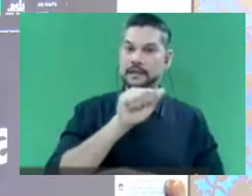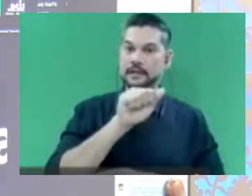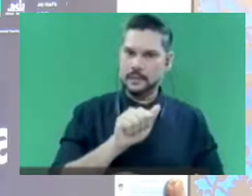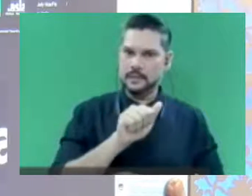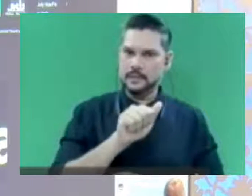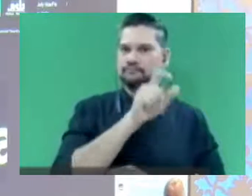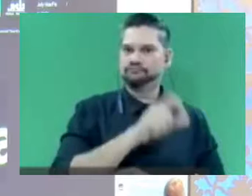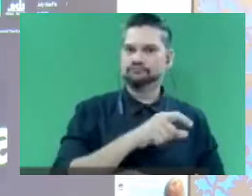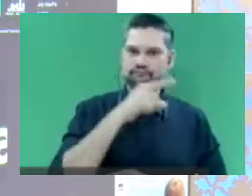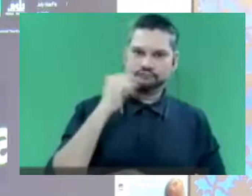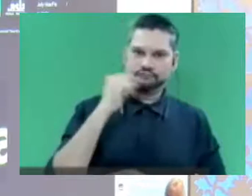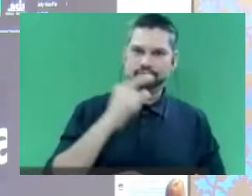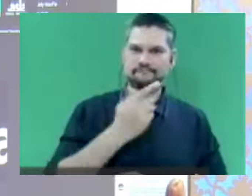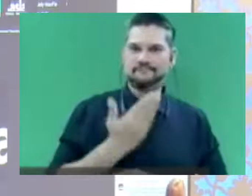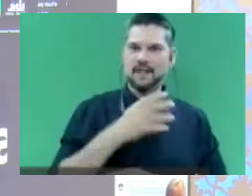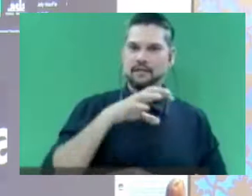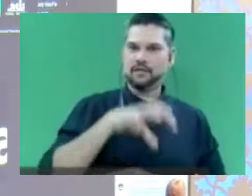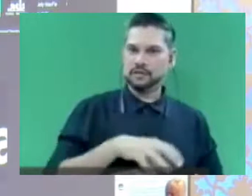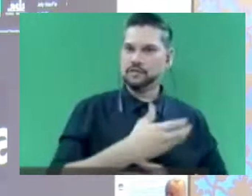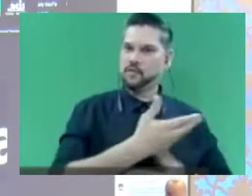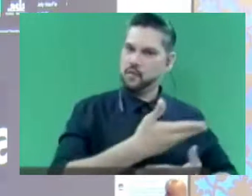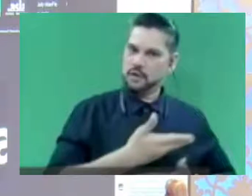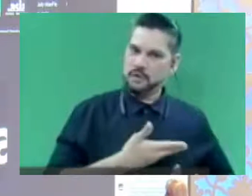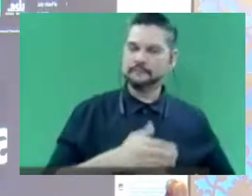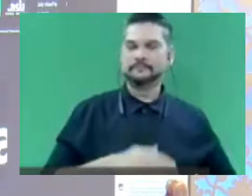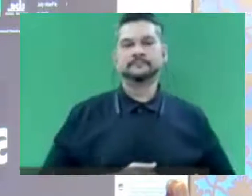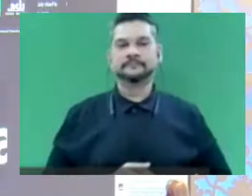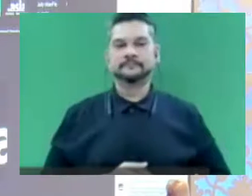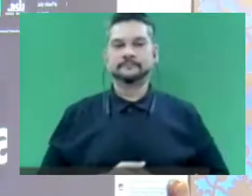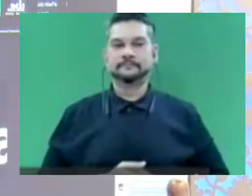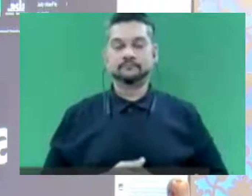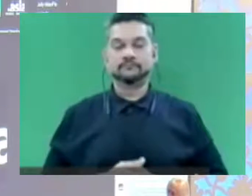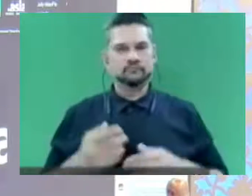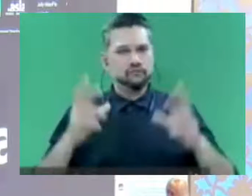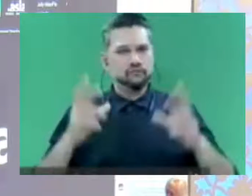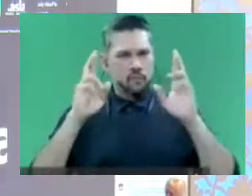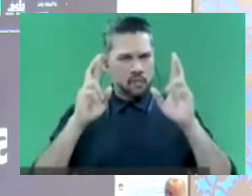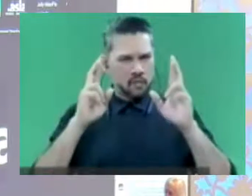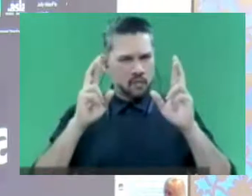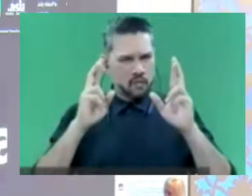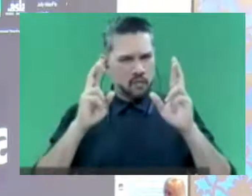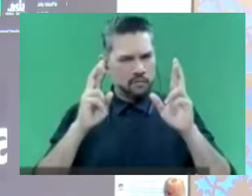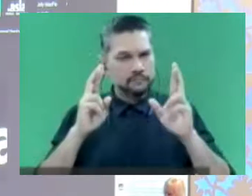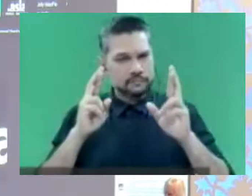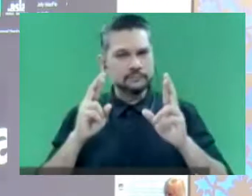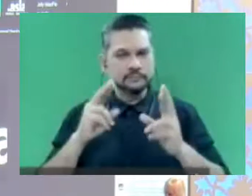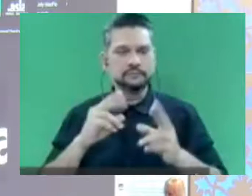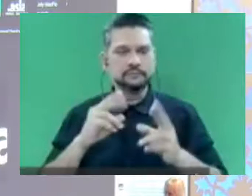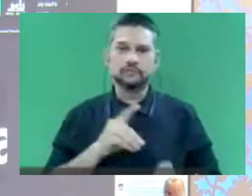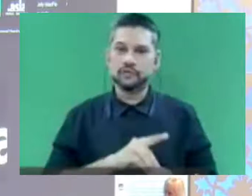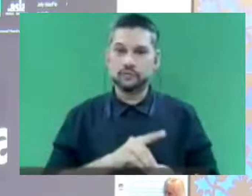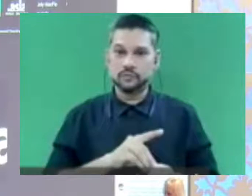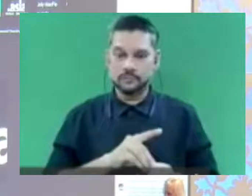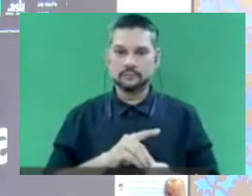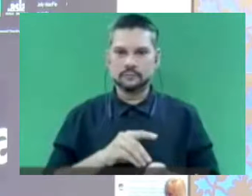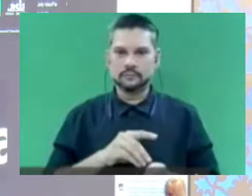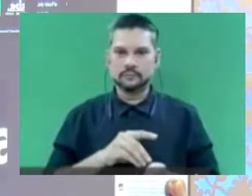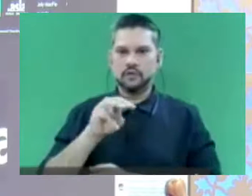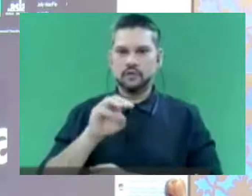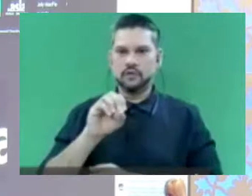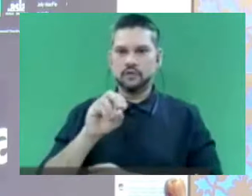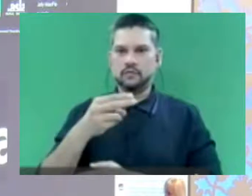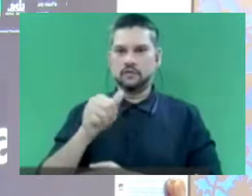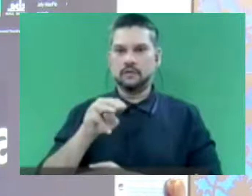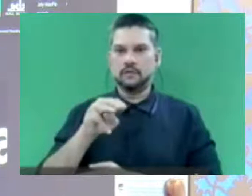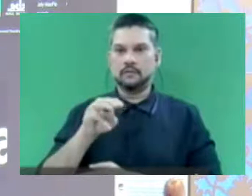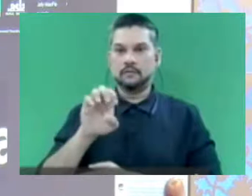in Bangladesh. And we're hoping that Dr. Mohammed Shabbir from Pakistan will also be